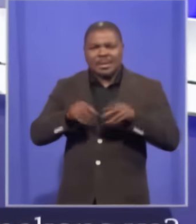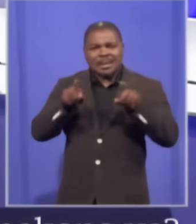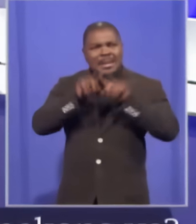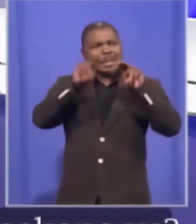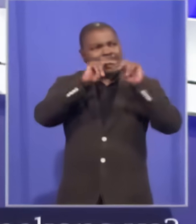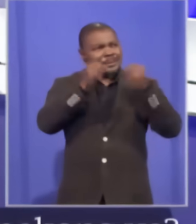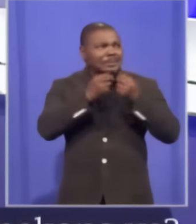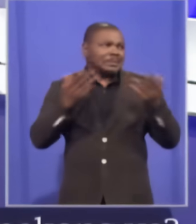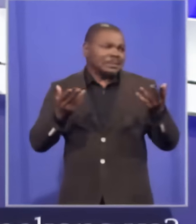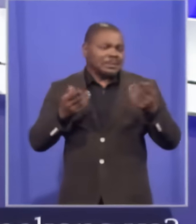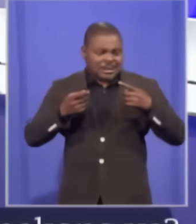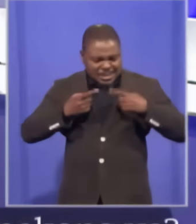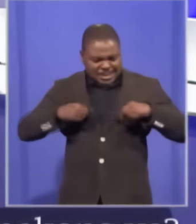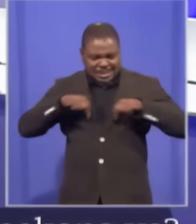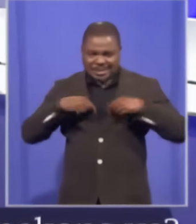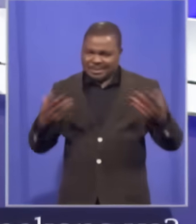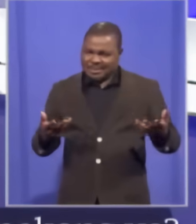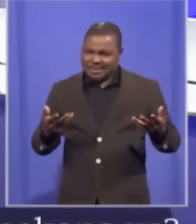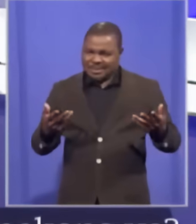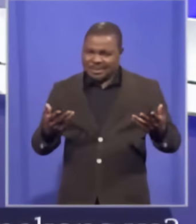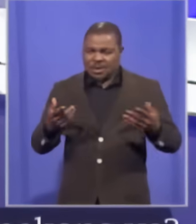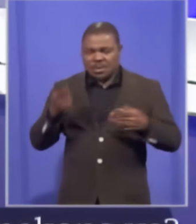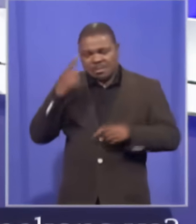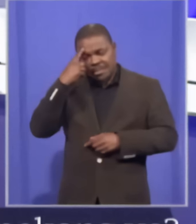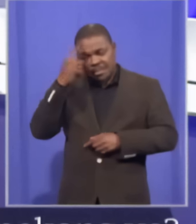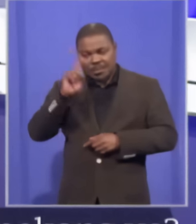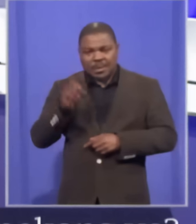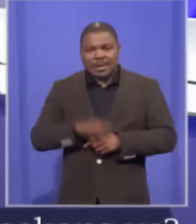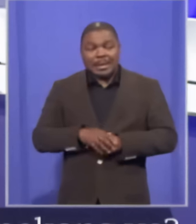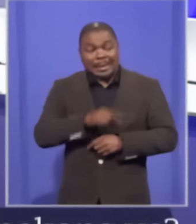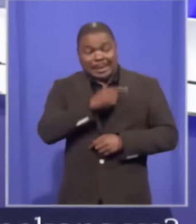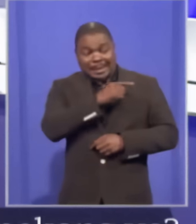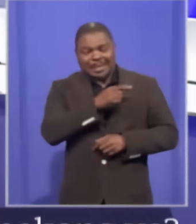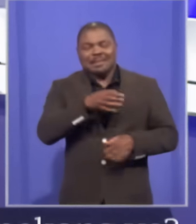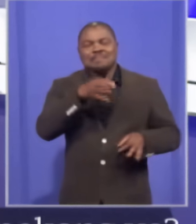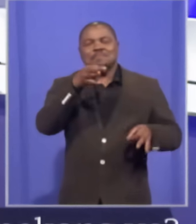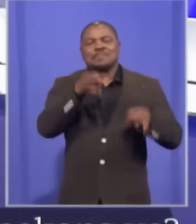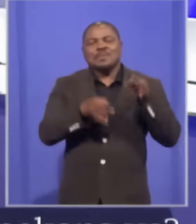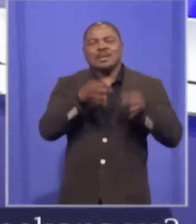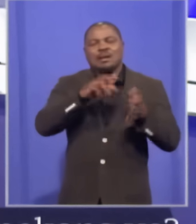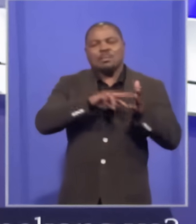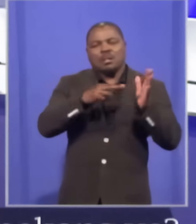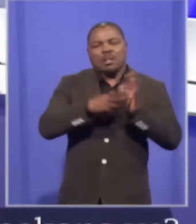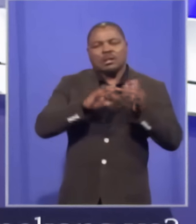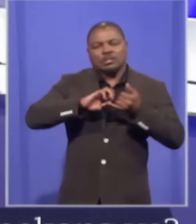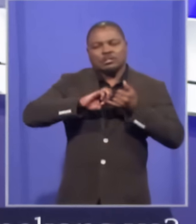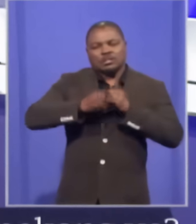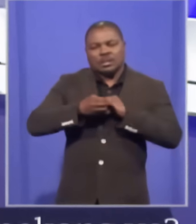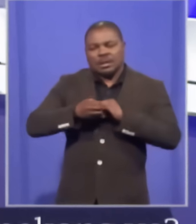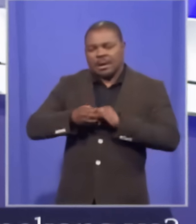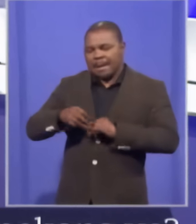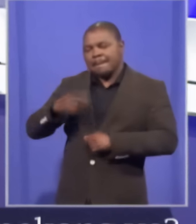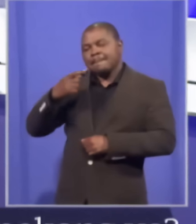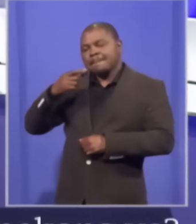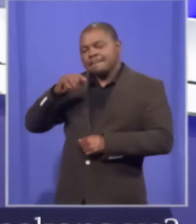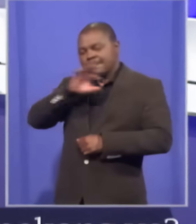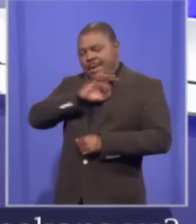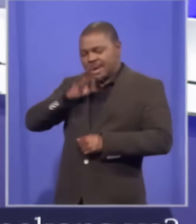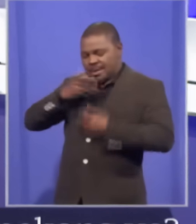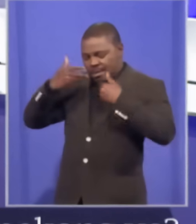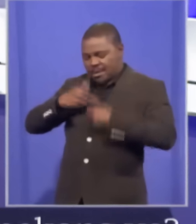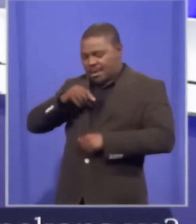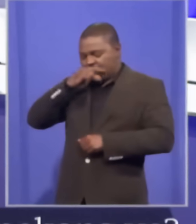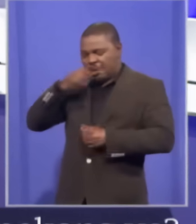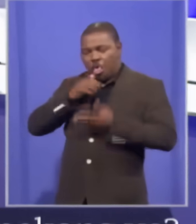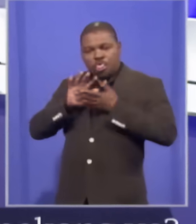national so rena se re nagana gore ke maano a sepolotiki a go leka go senya Meyara Phetiši lebitso ka ge ba tseba